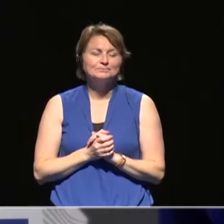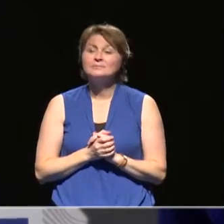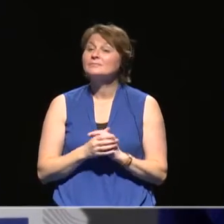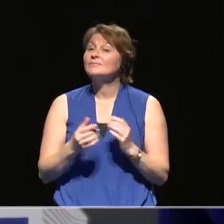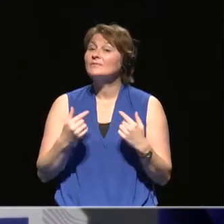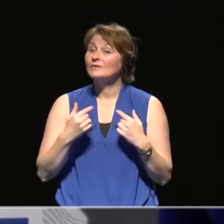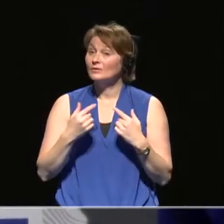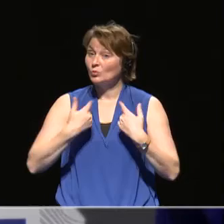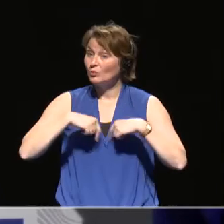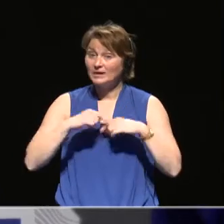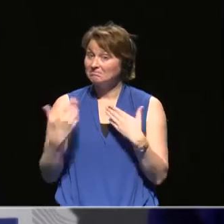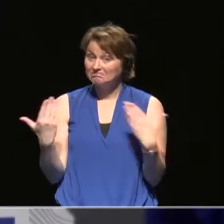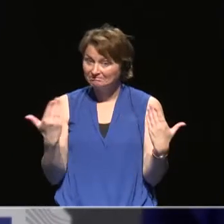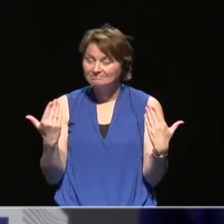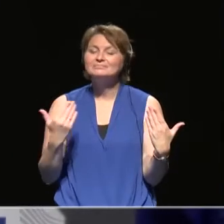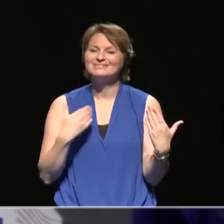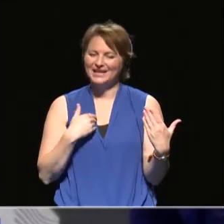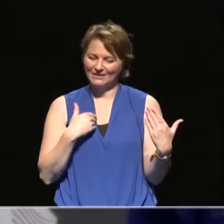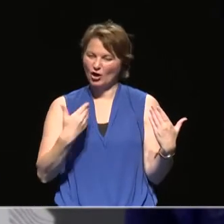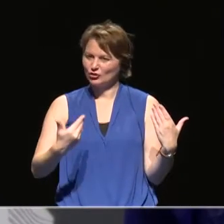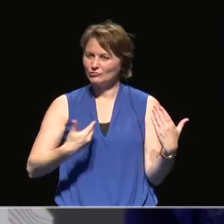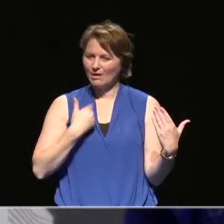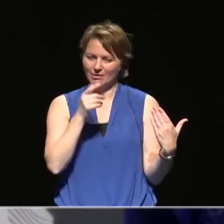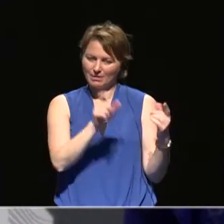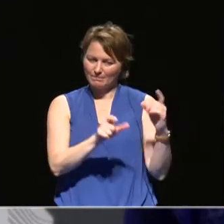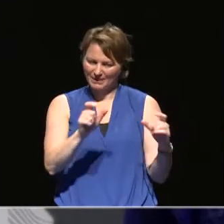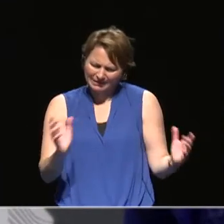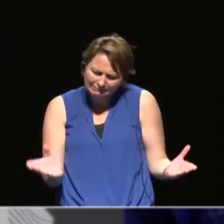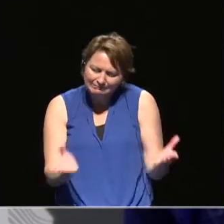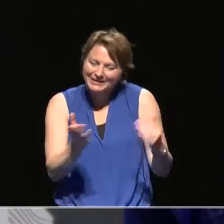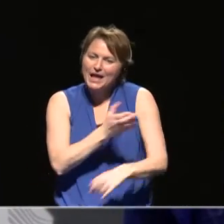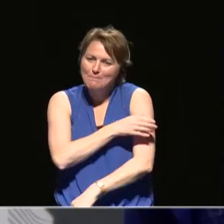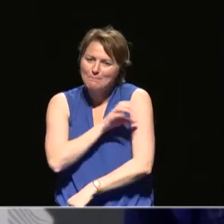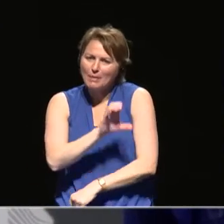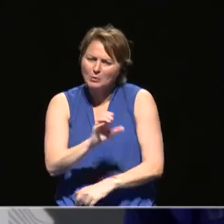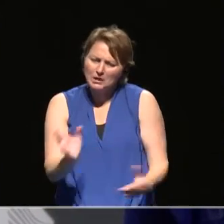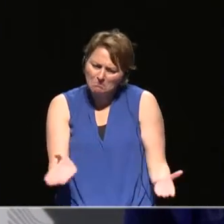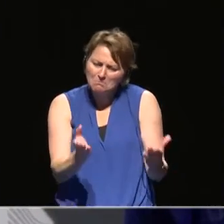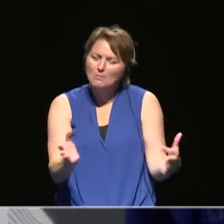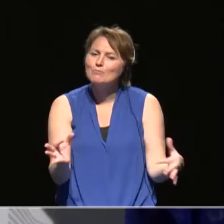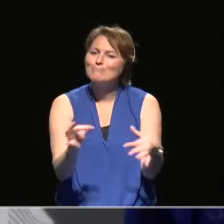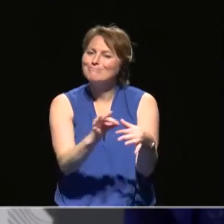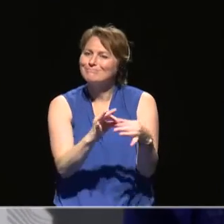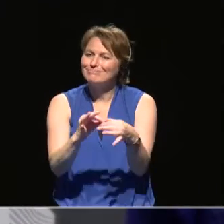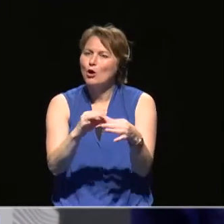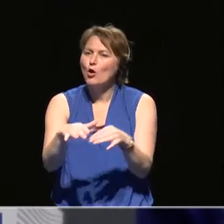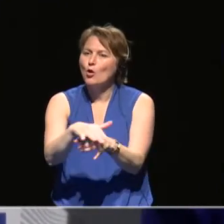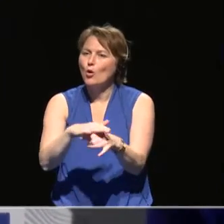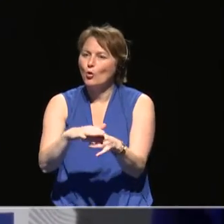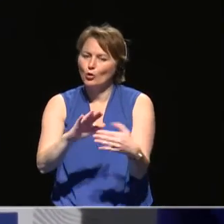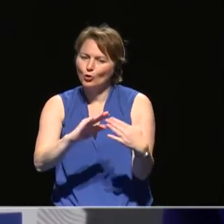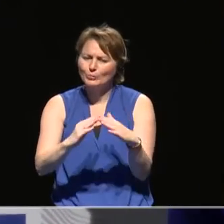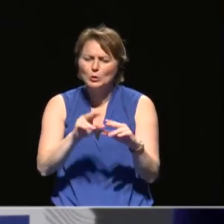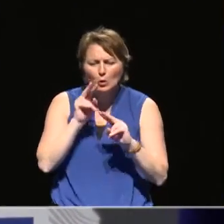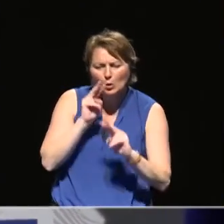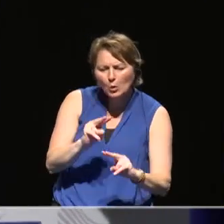empower young people to work together with the local communities in looking at social policy. We